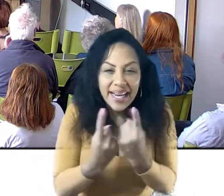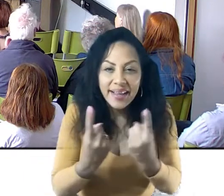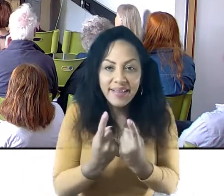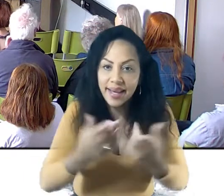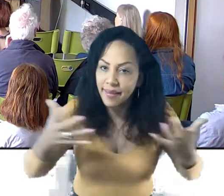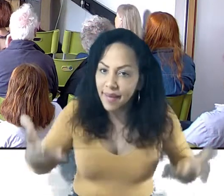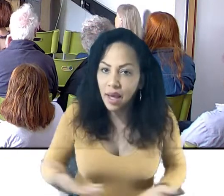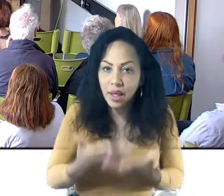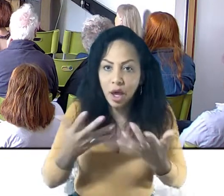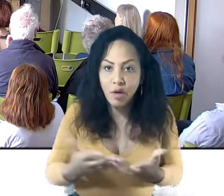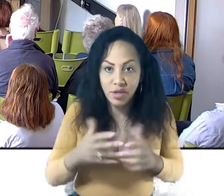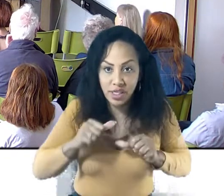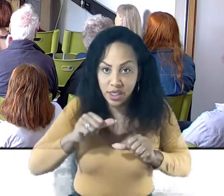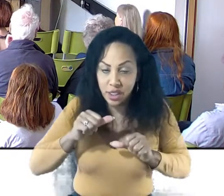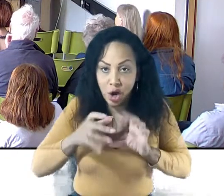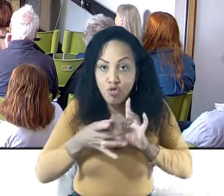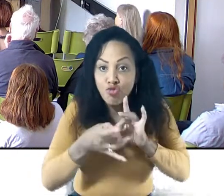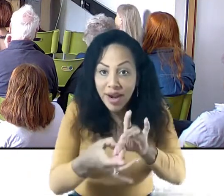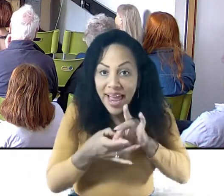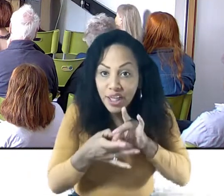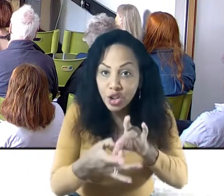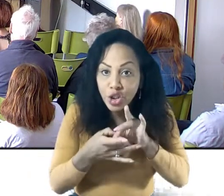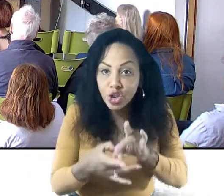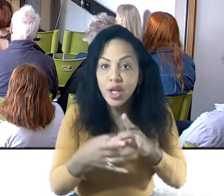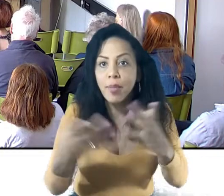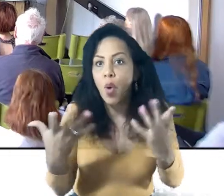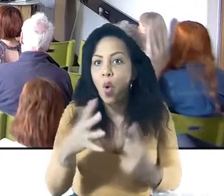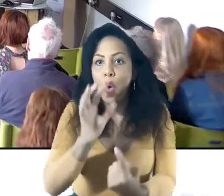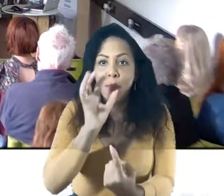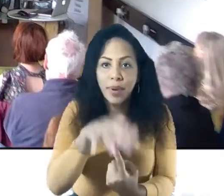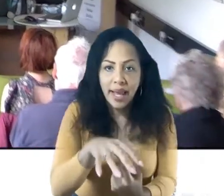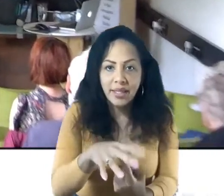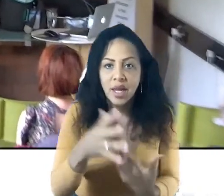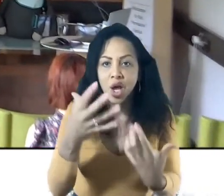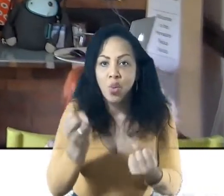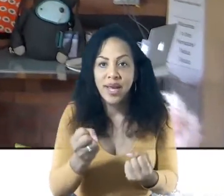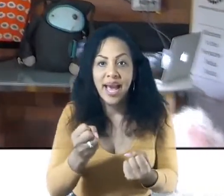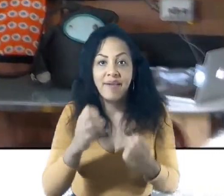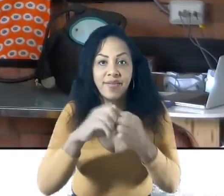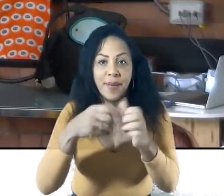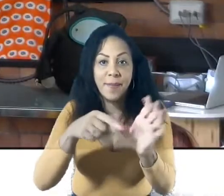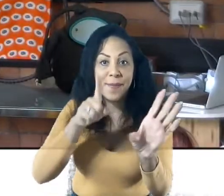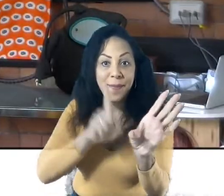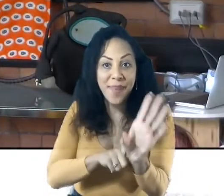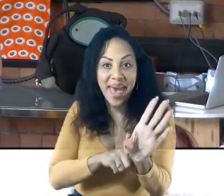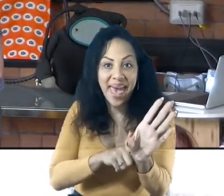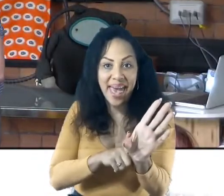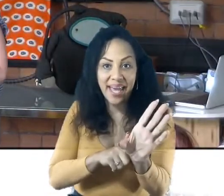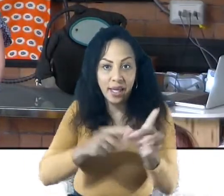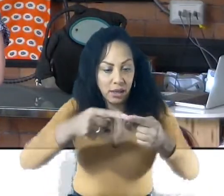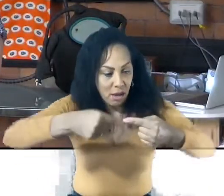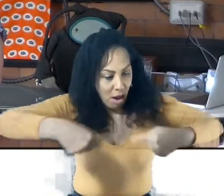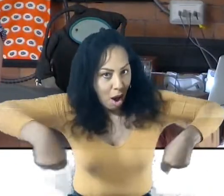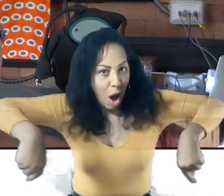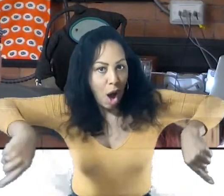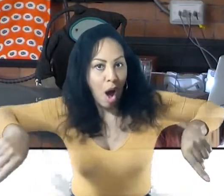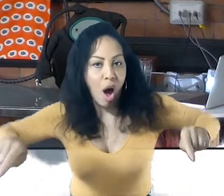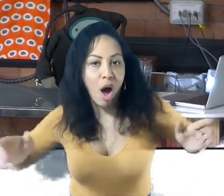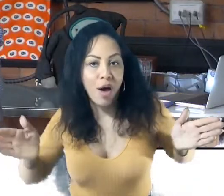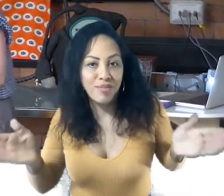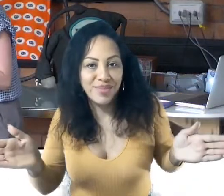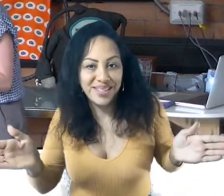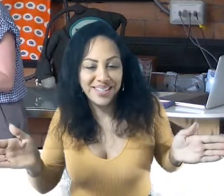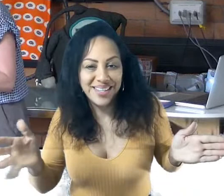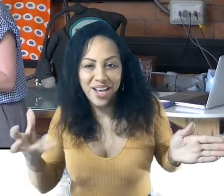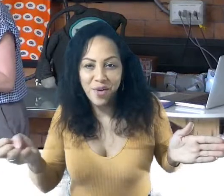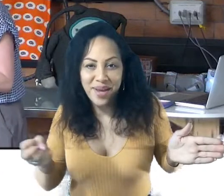It could be with we've got the arms of the bay, we've got the harbours in the bay, which are like smaller arms.